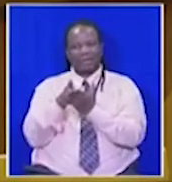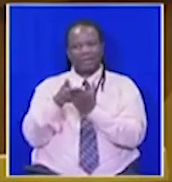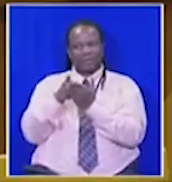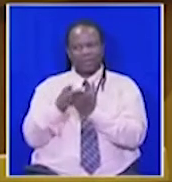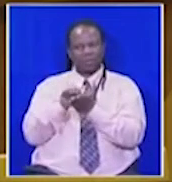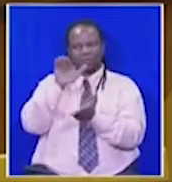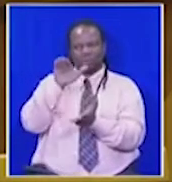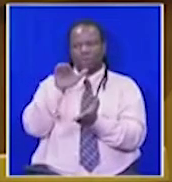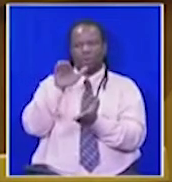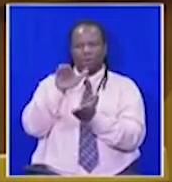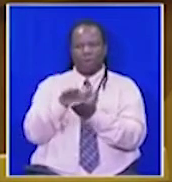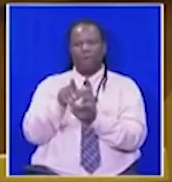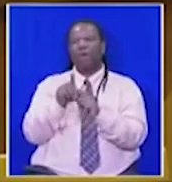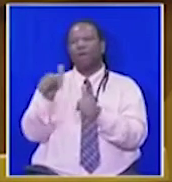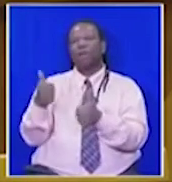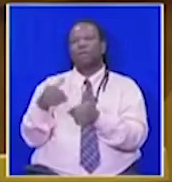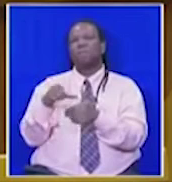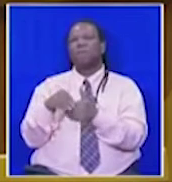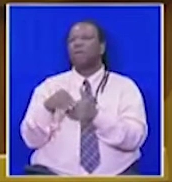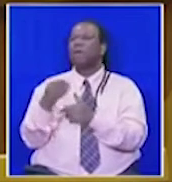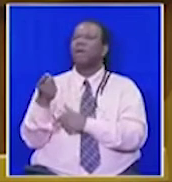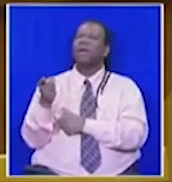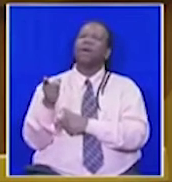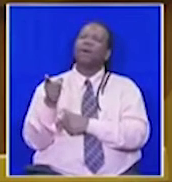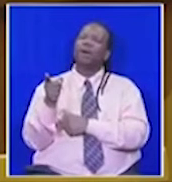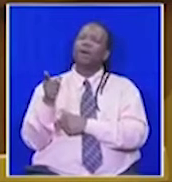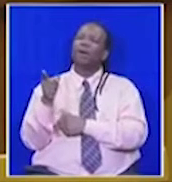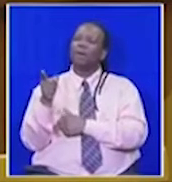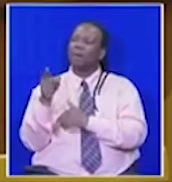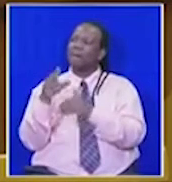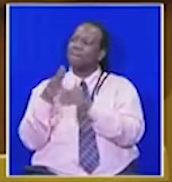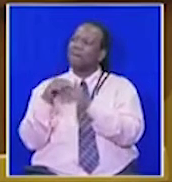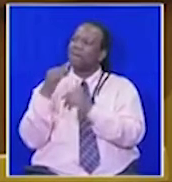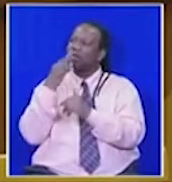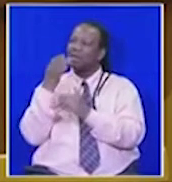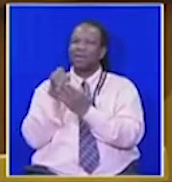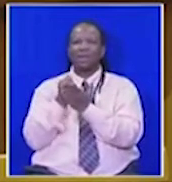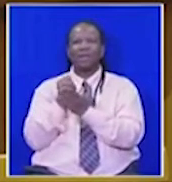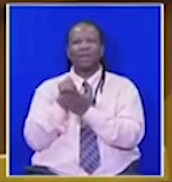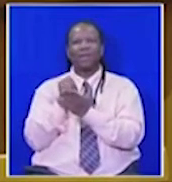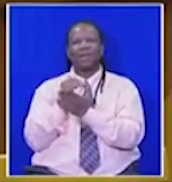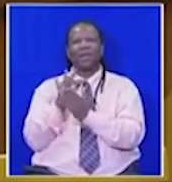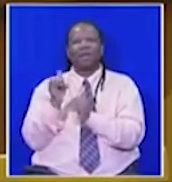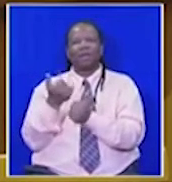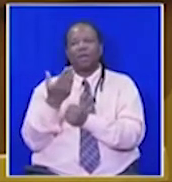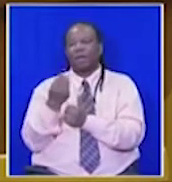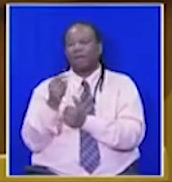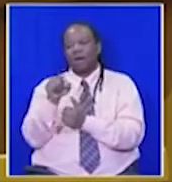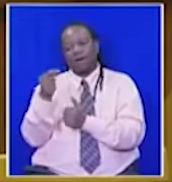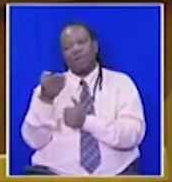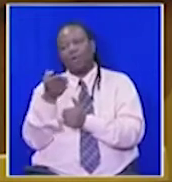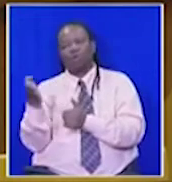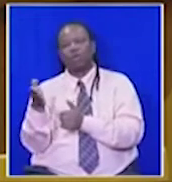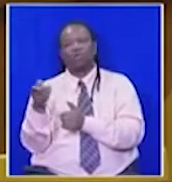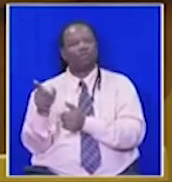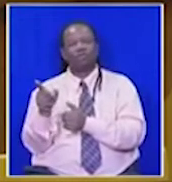what Honorable Fig, he's here, was saying earlier on, and he doesn't really have an alternative either. And